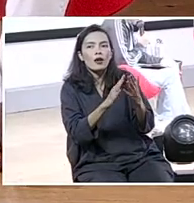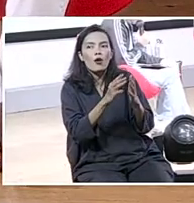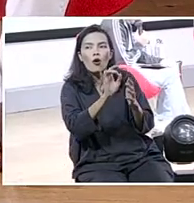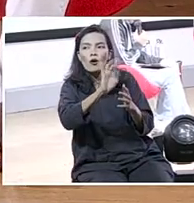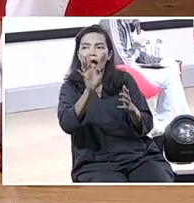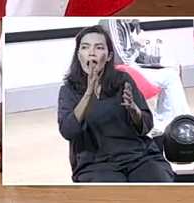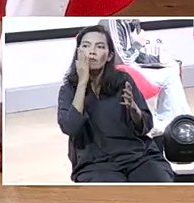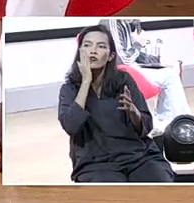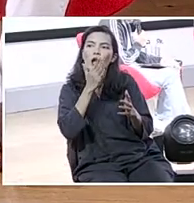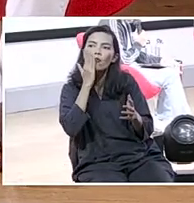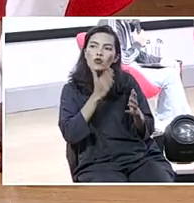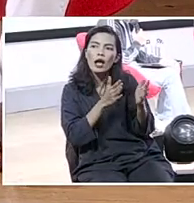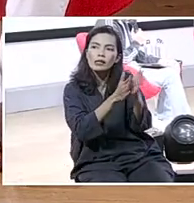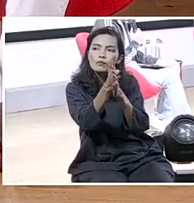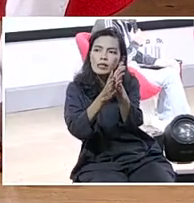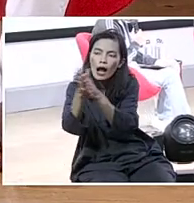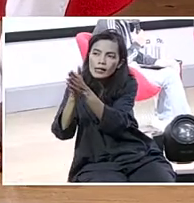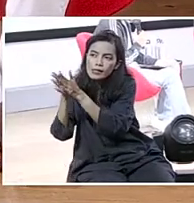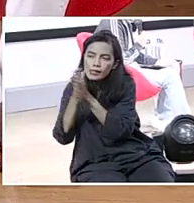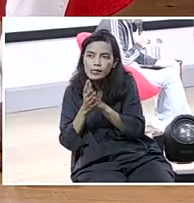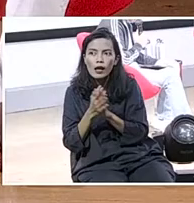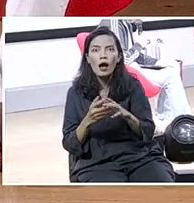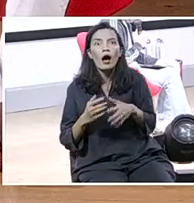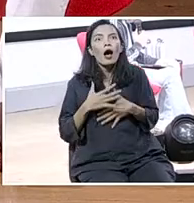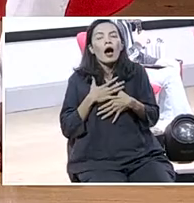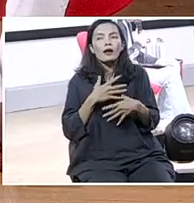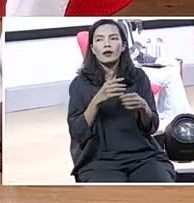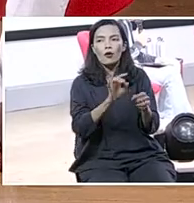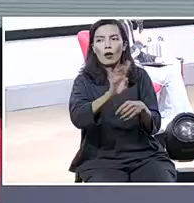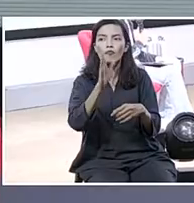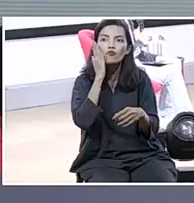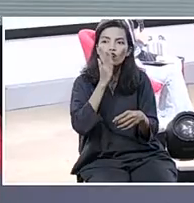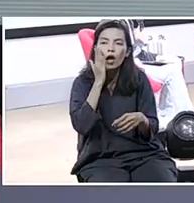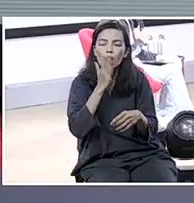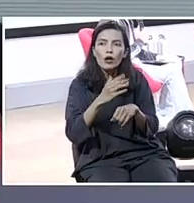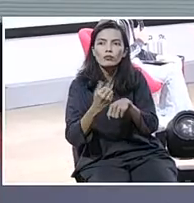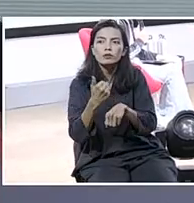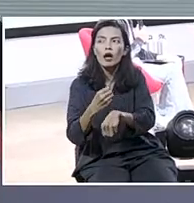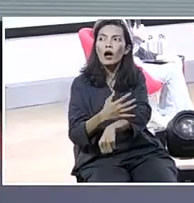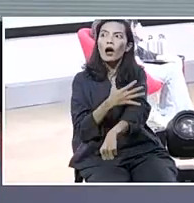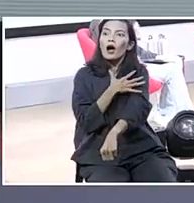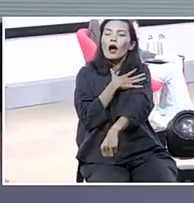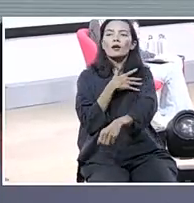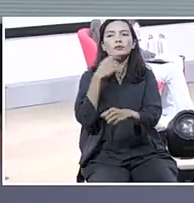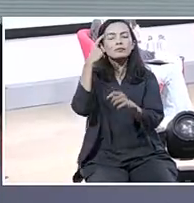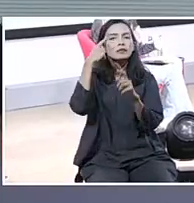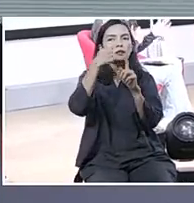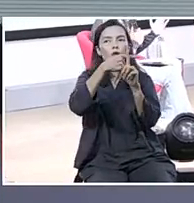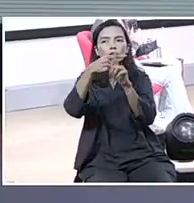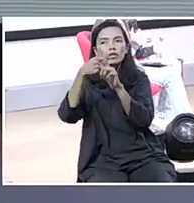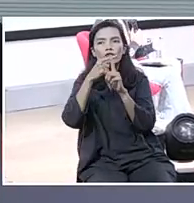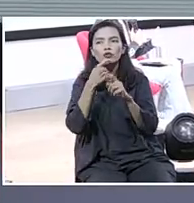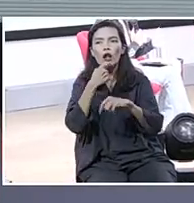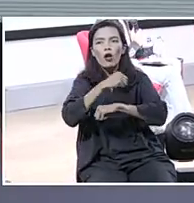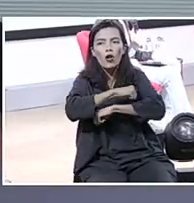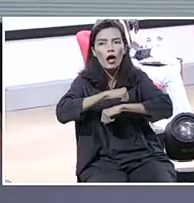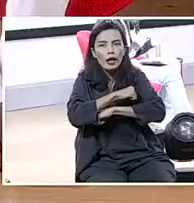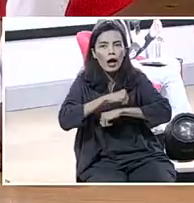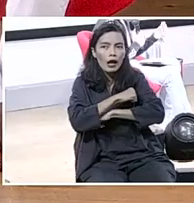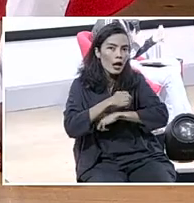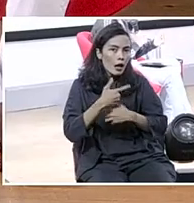young individuals to pursue an active lifestyle and positive mindset through sports. Also, do you have